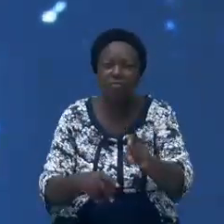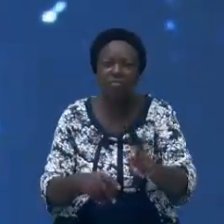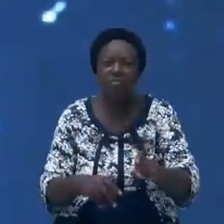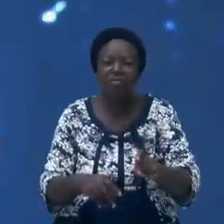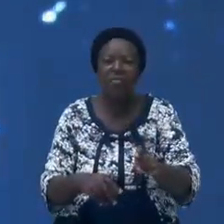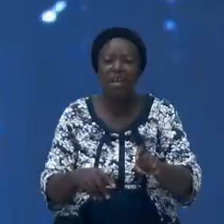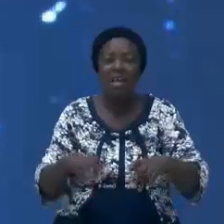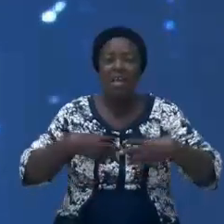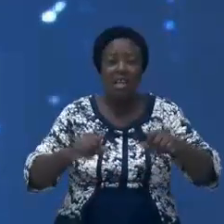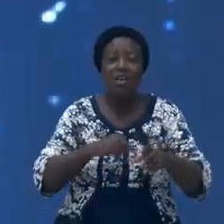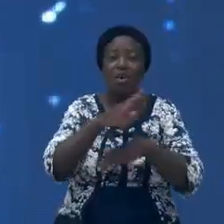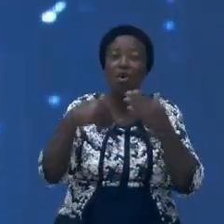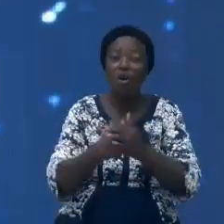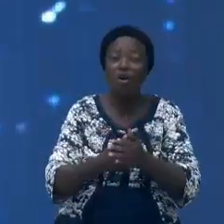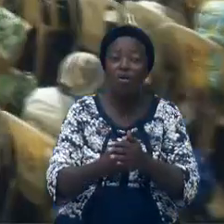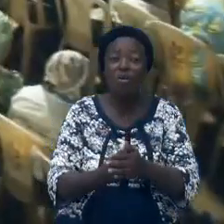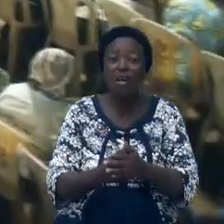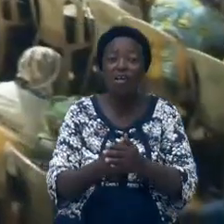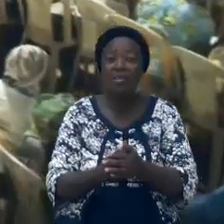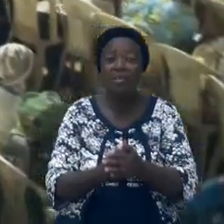Healing all, how many people?